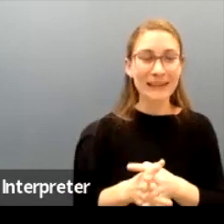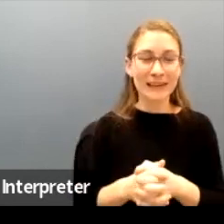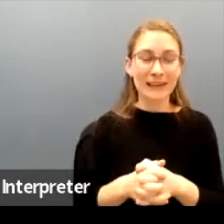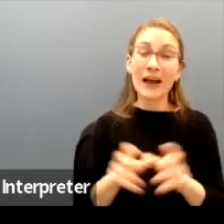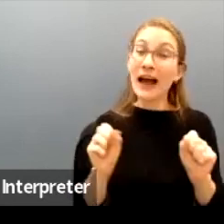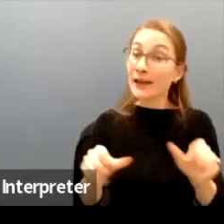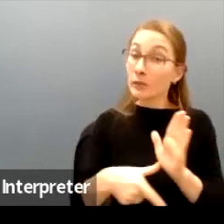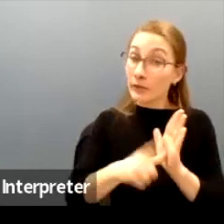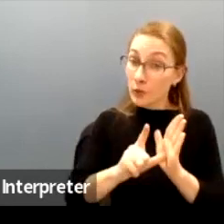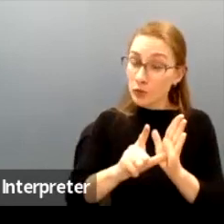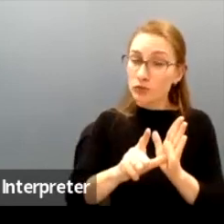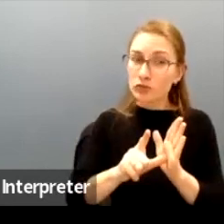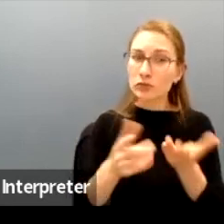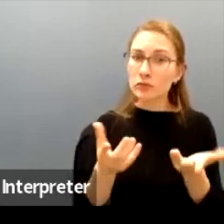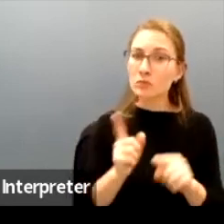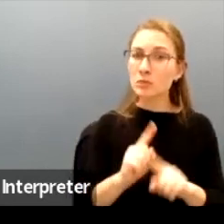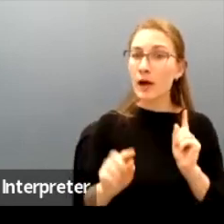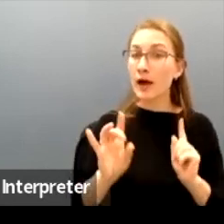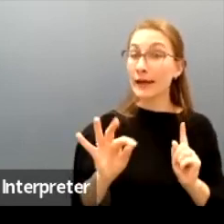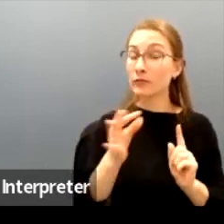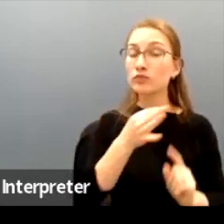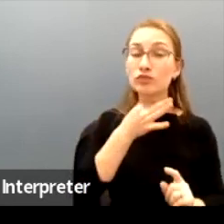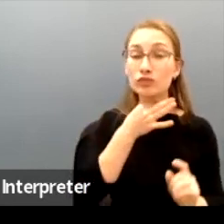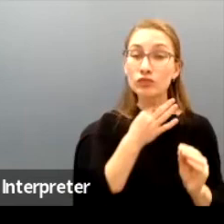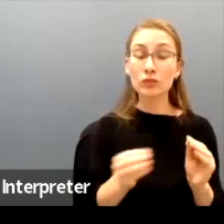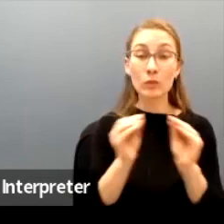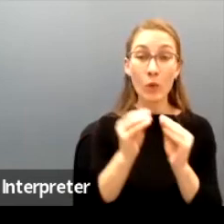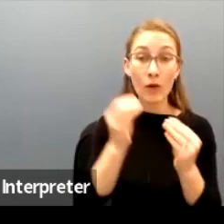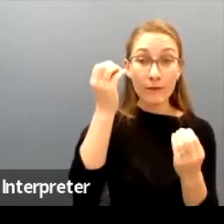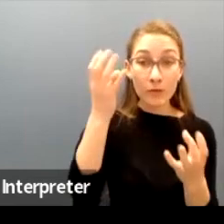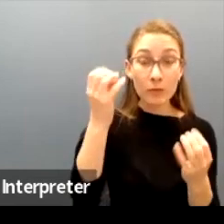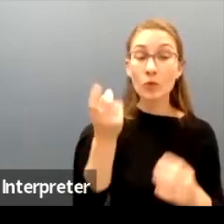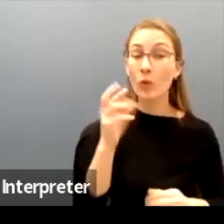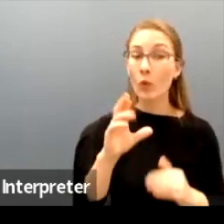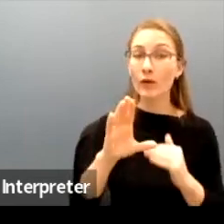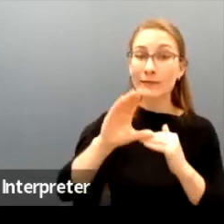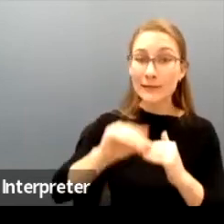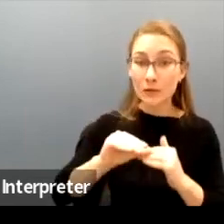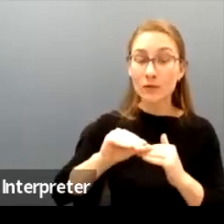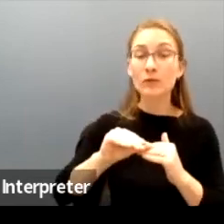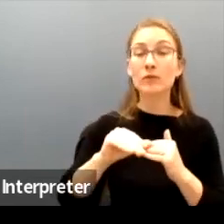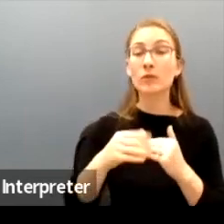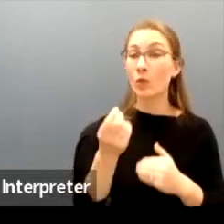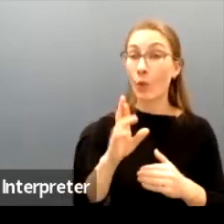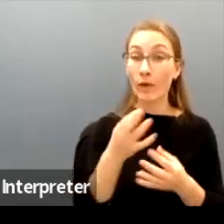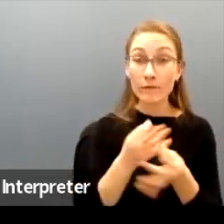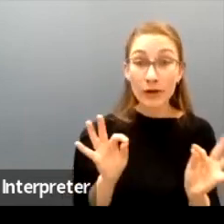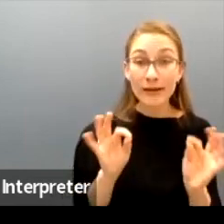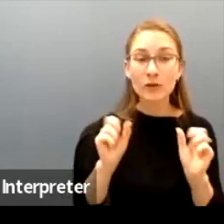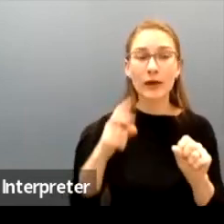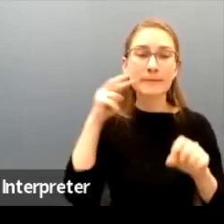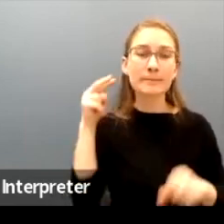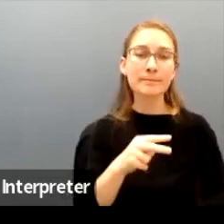if you want to find any items maybe at a discounted price or sometimes for free, you can go to our Assistive Technology